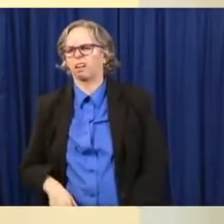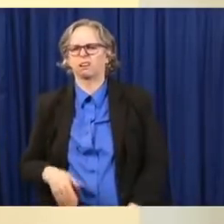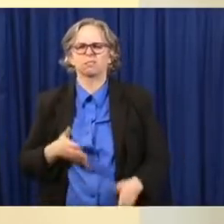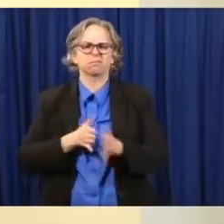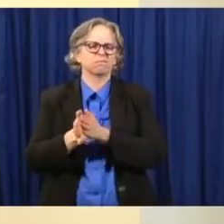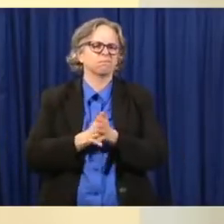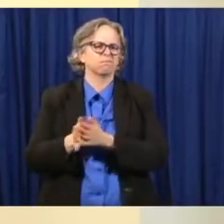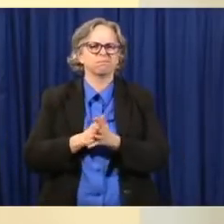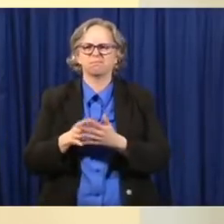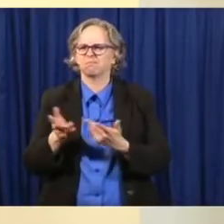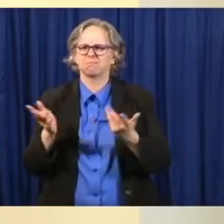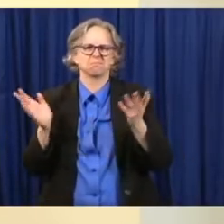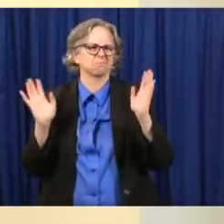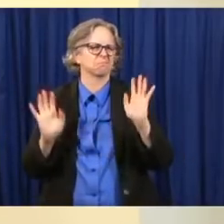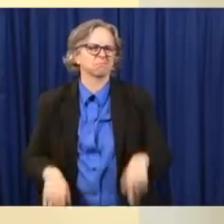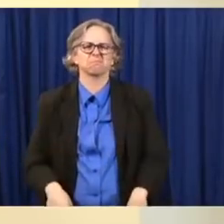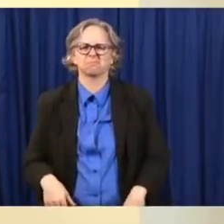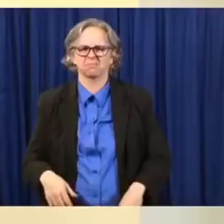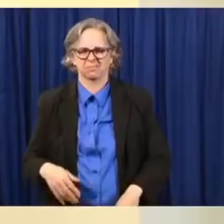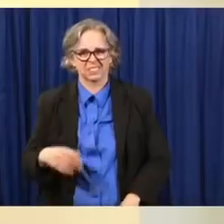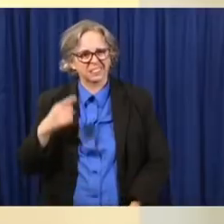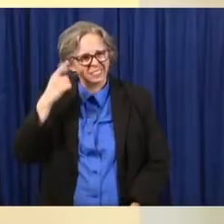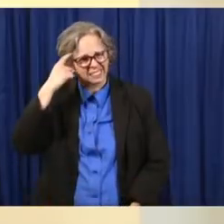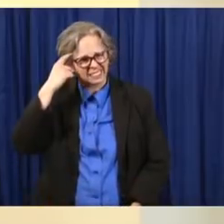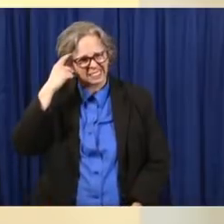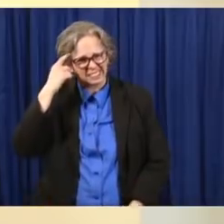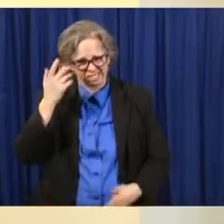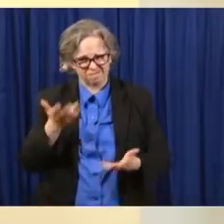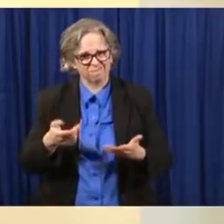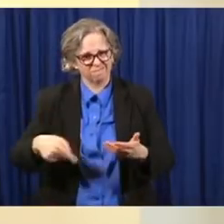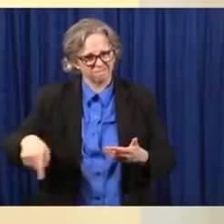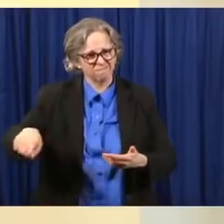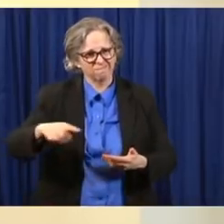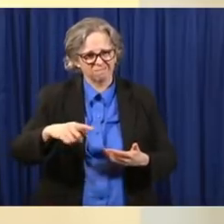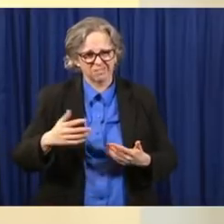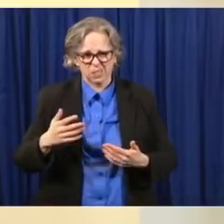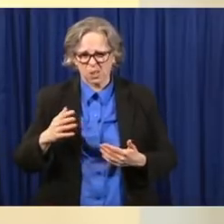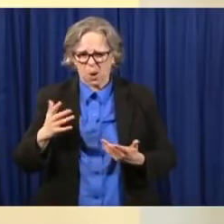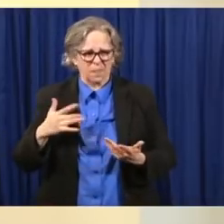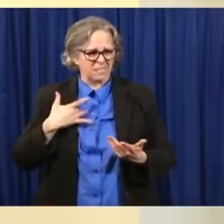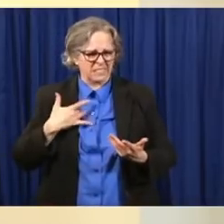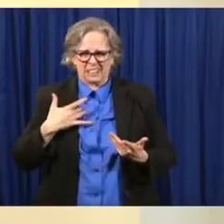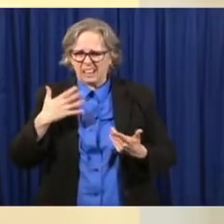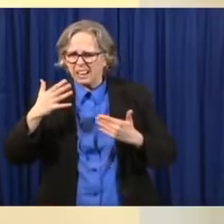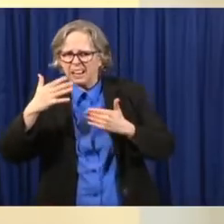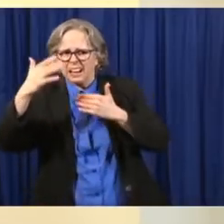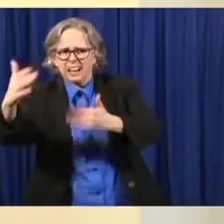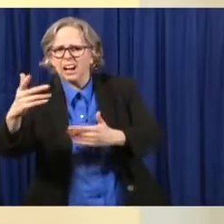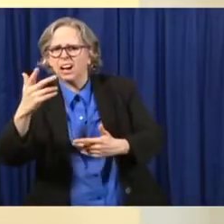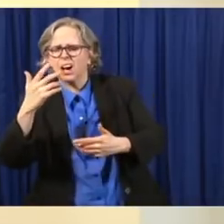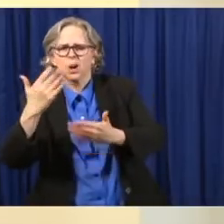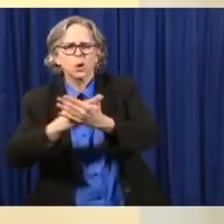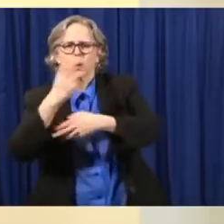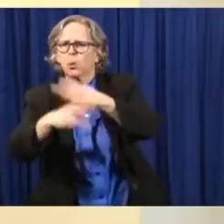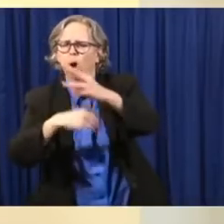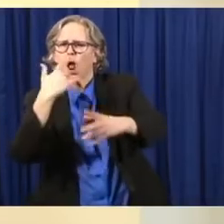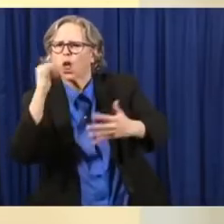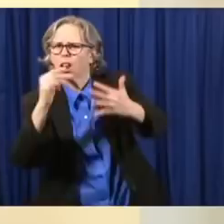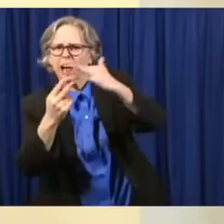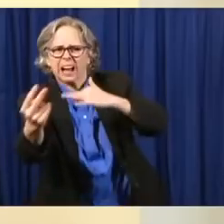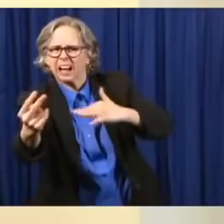think the reality is we have this tough road ahead. It's not the world we knew for any of us.